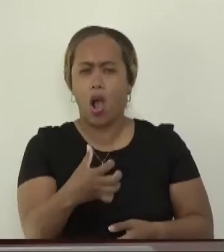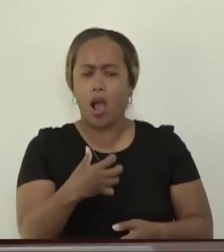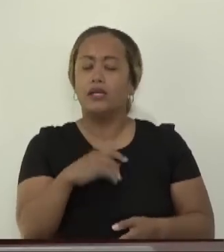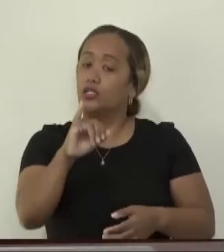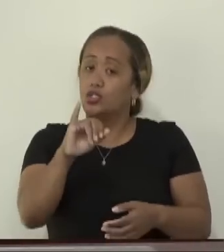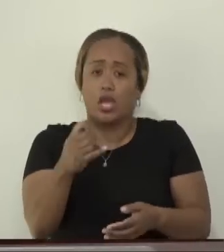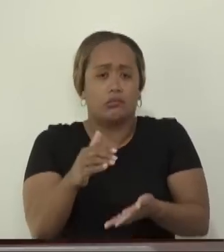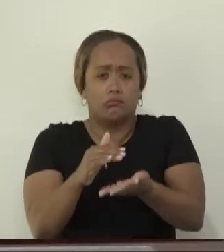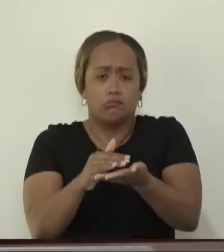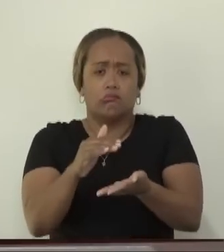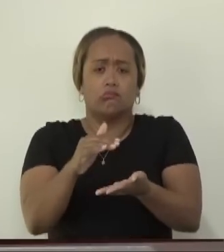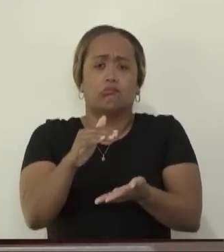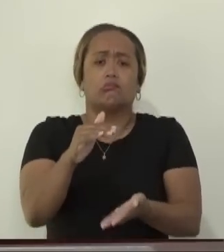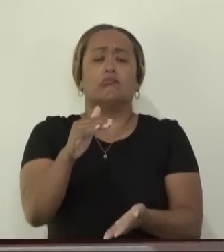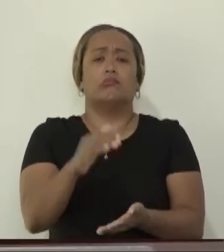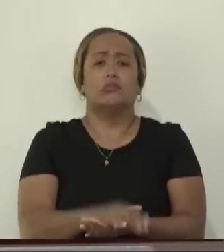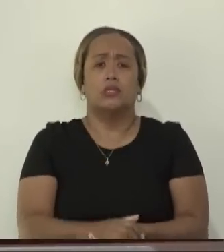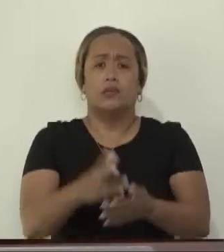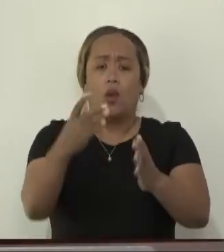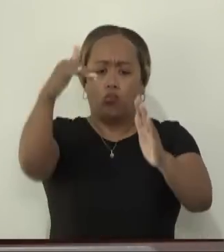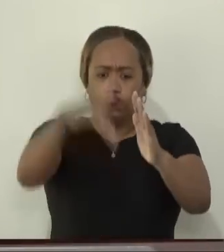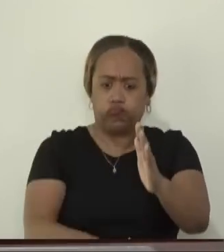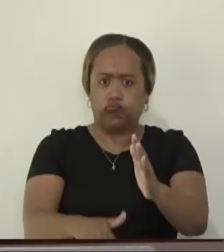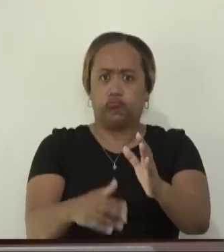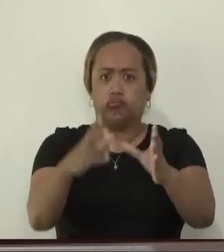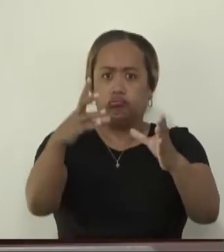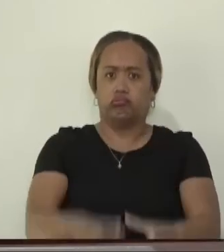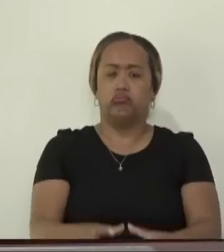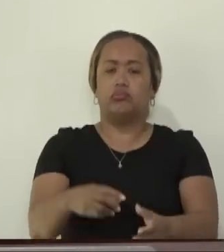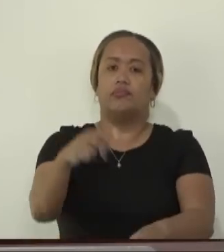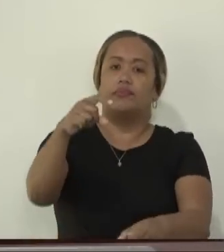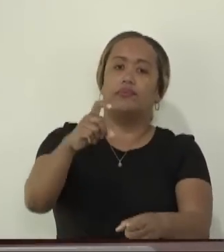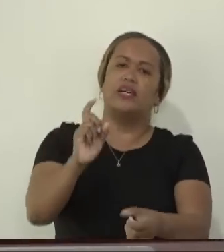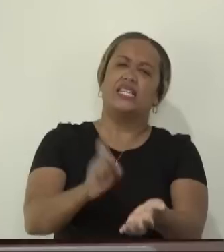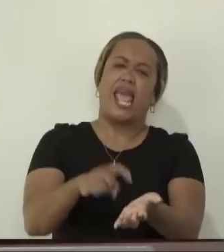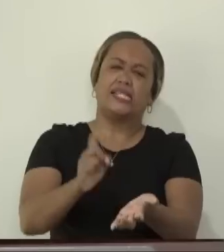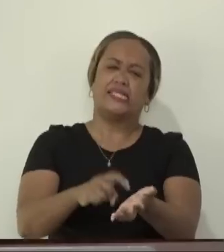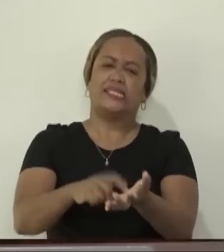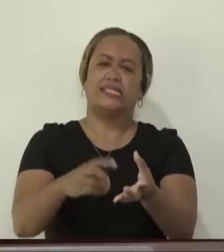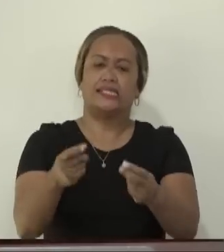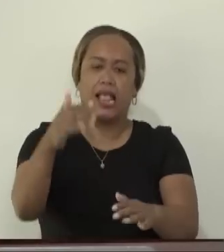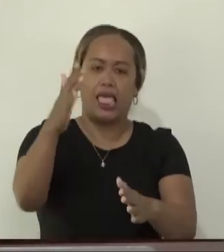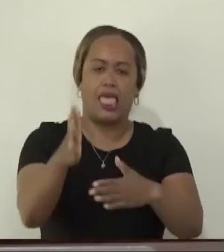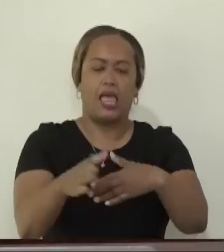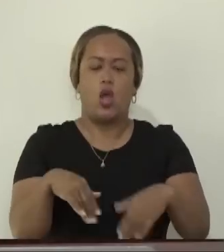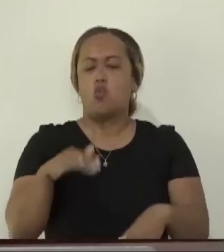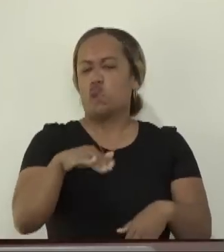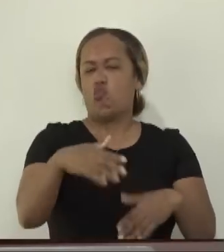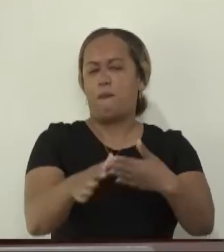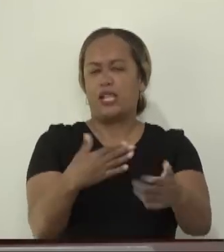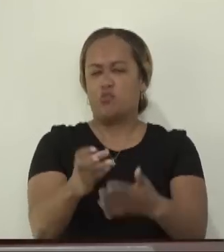just rising from the pit that we fell into during COVID-19 and the poor management of